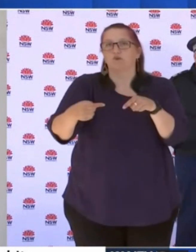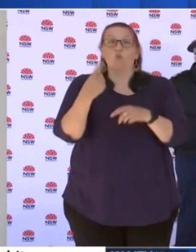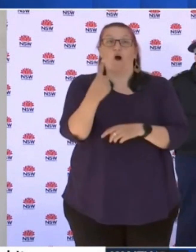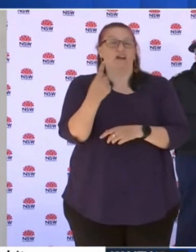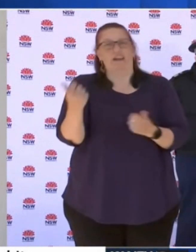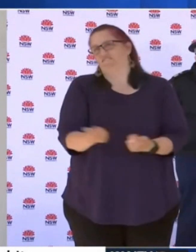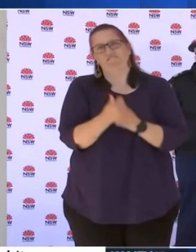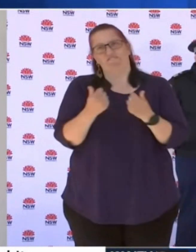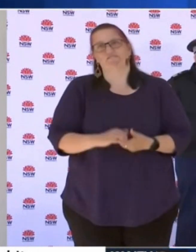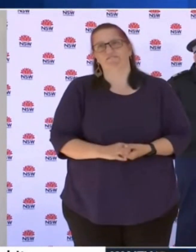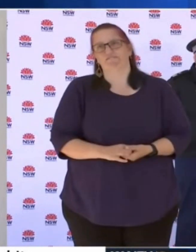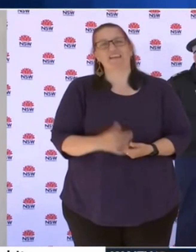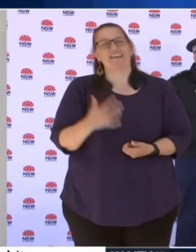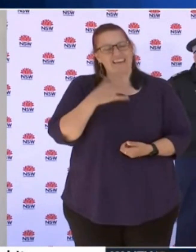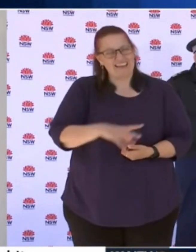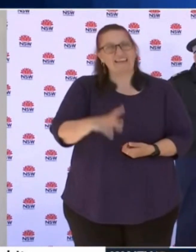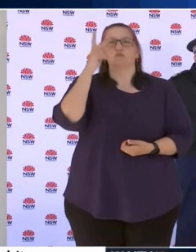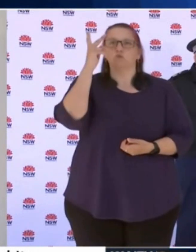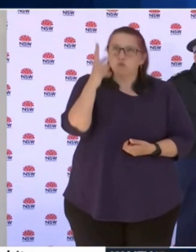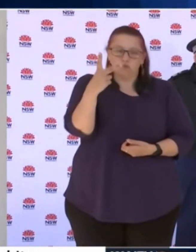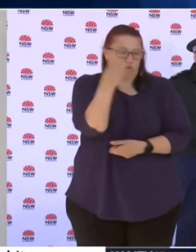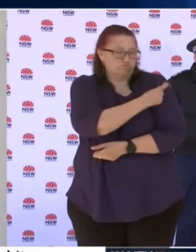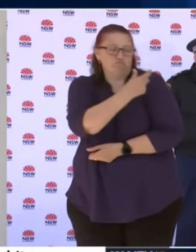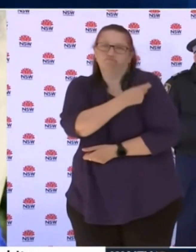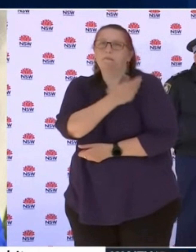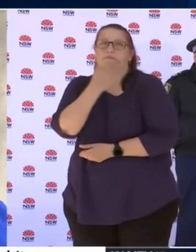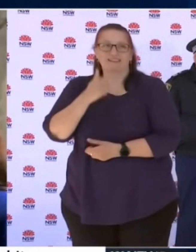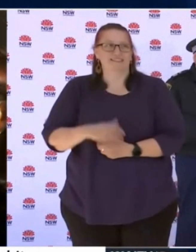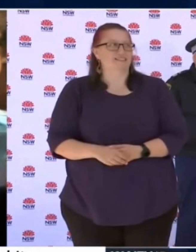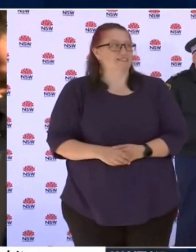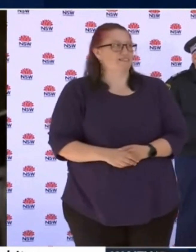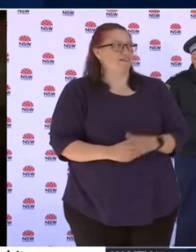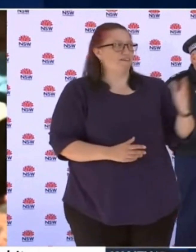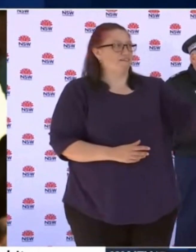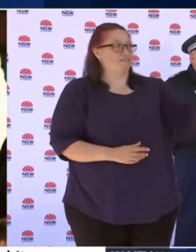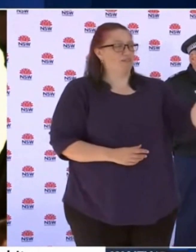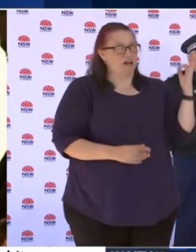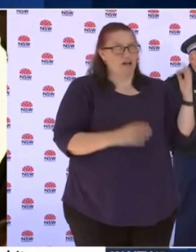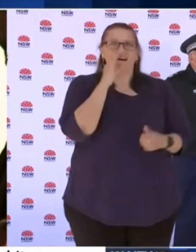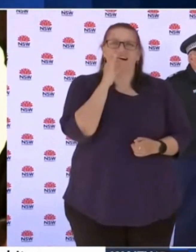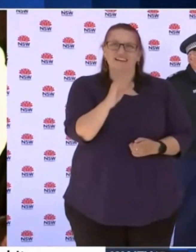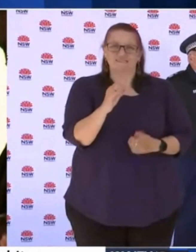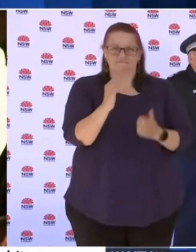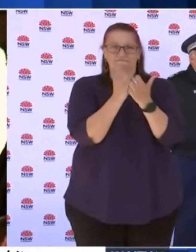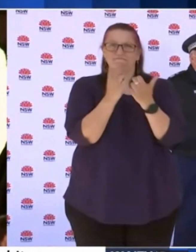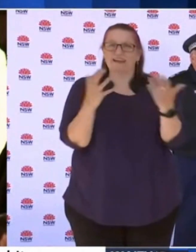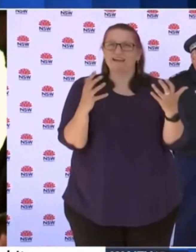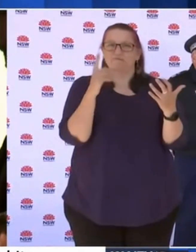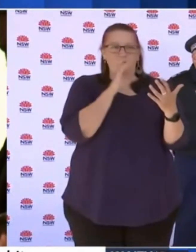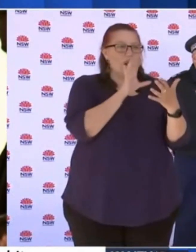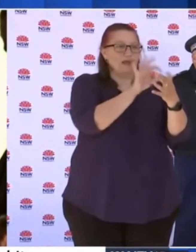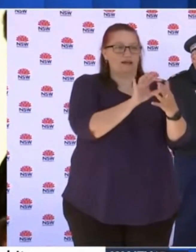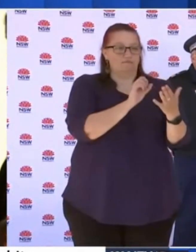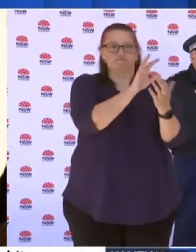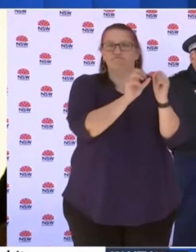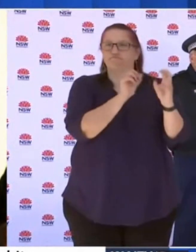severe outcomes. So that's the best thing we can say to the community at the moment. Dr. Chant, we know that there are a number of links circulating around the community